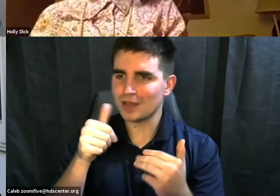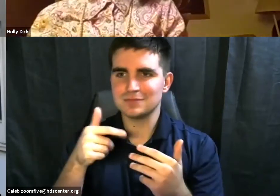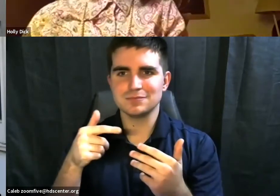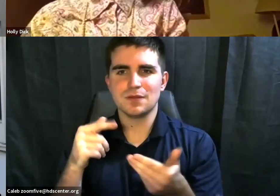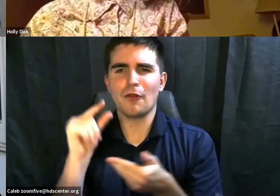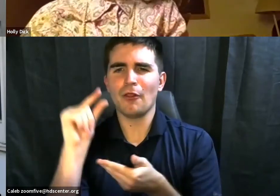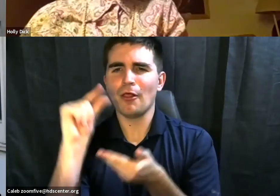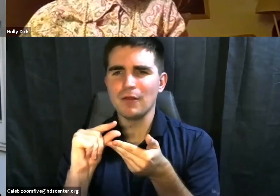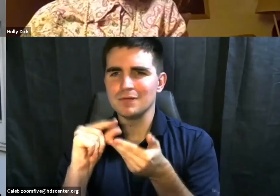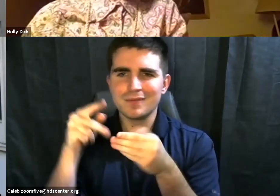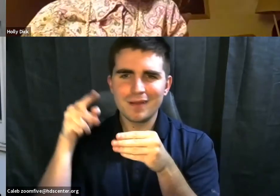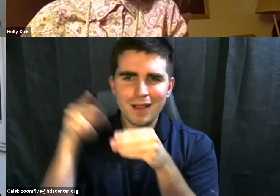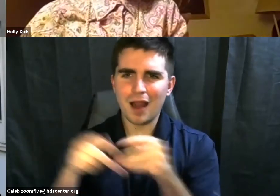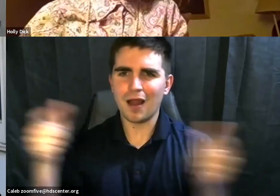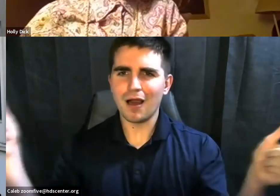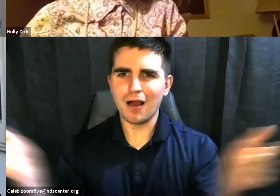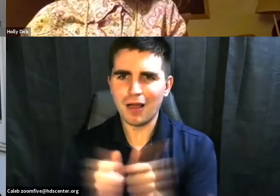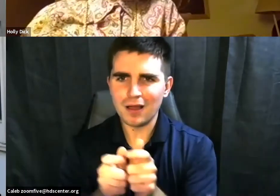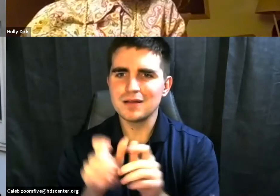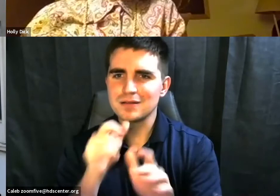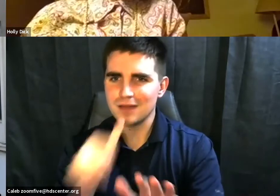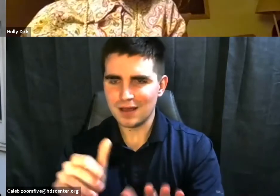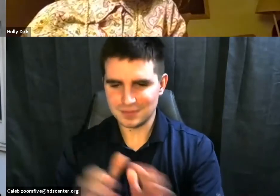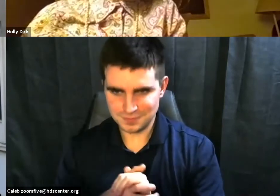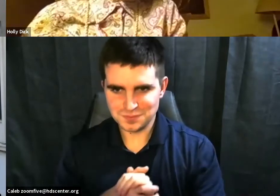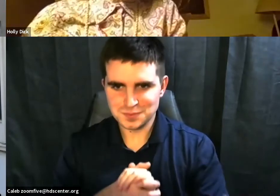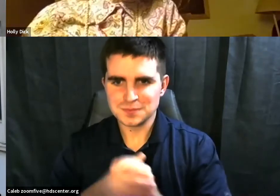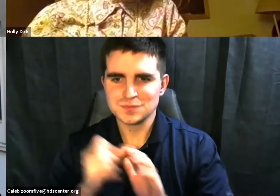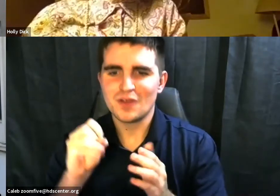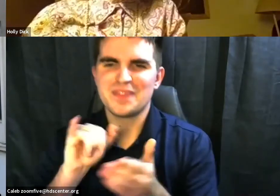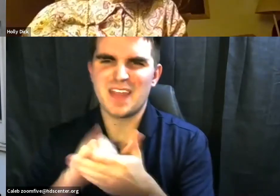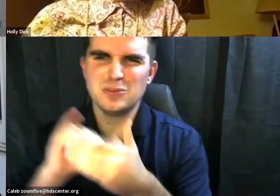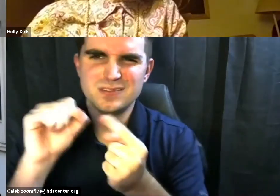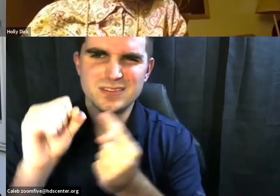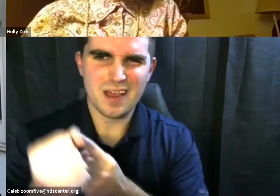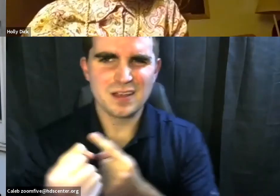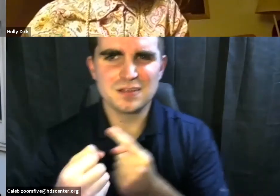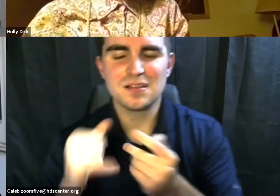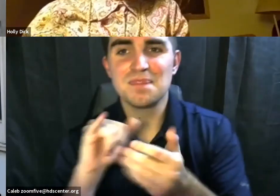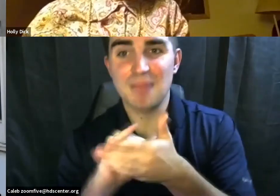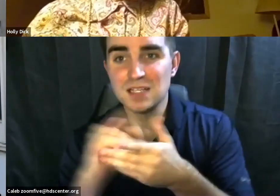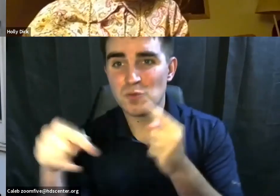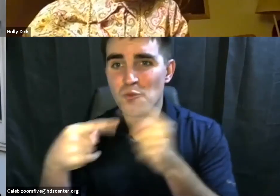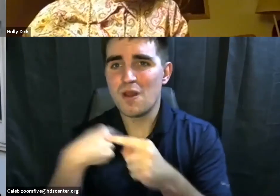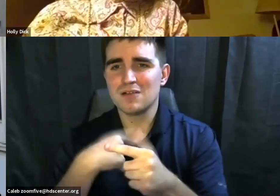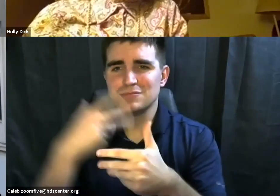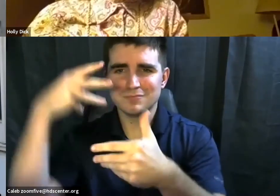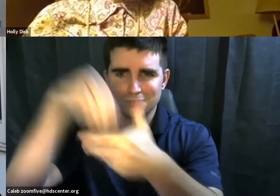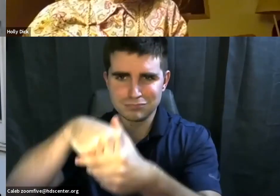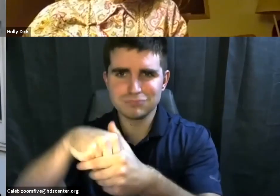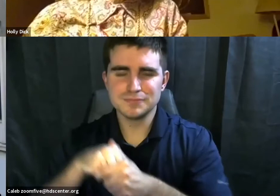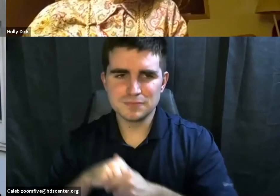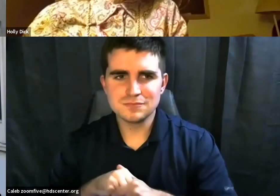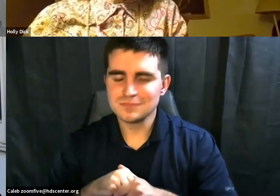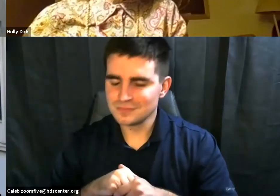kind of cut that they were projecting. So that was kind of the setting, and that's when I got involved. No, that's